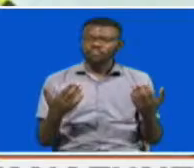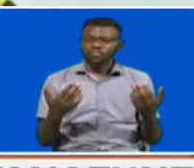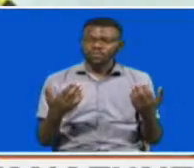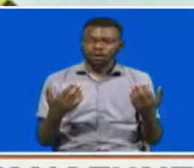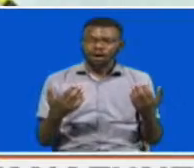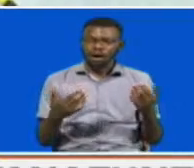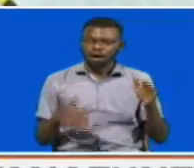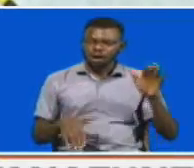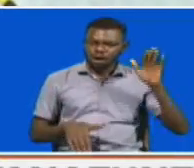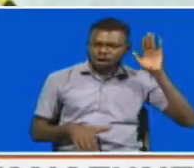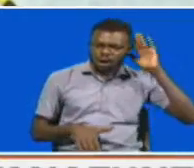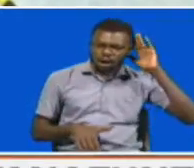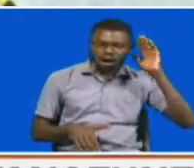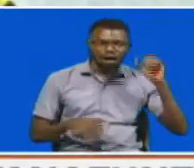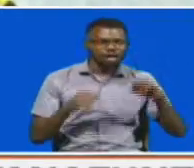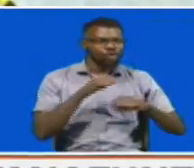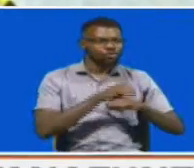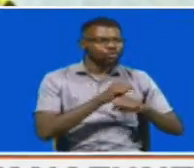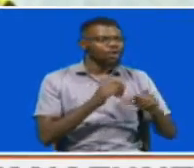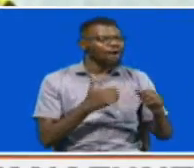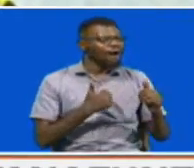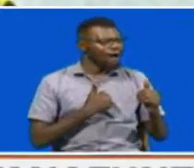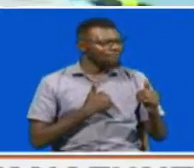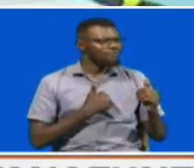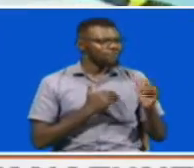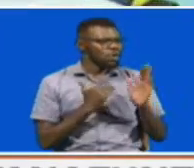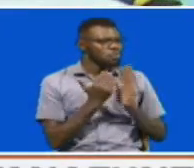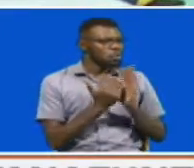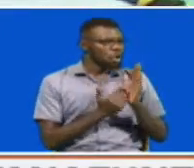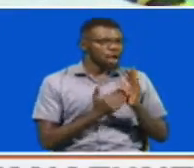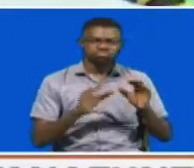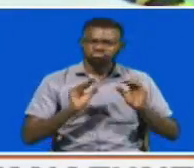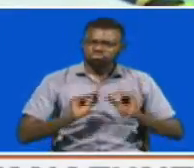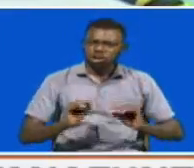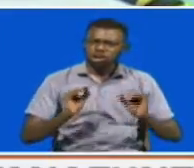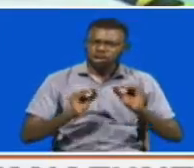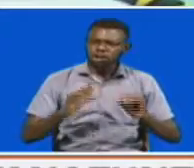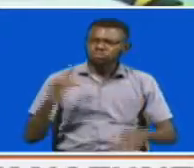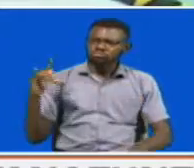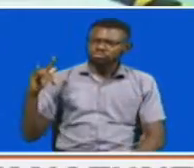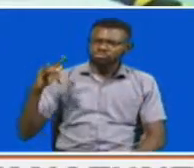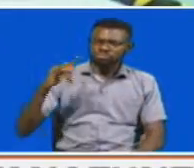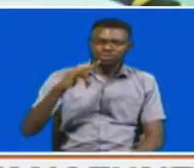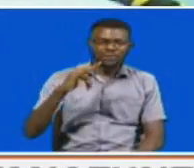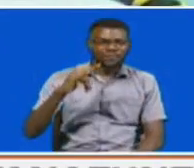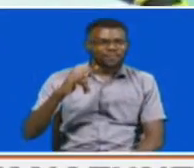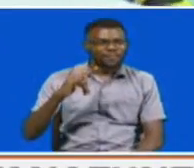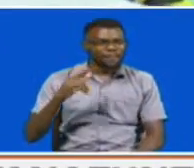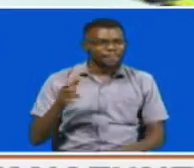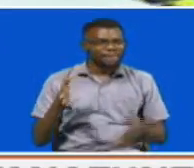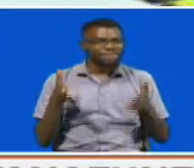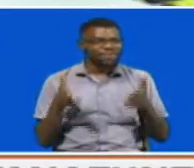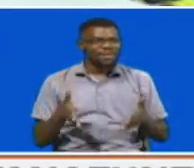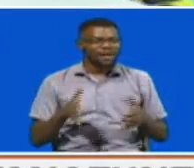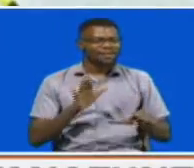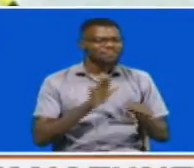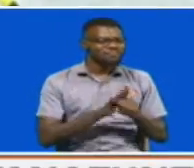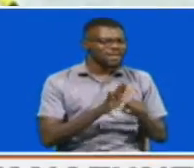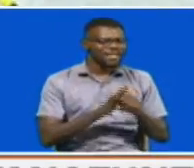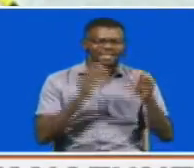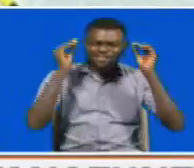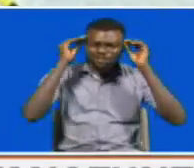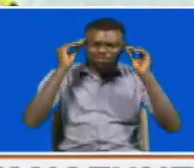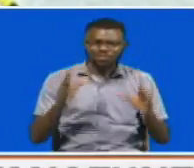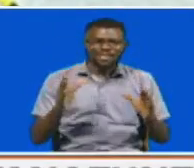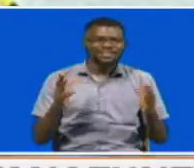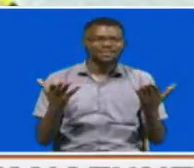they hear that the school offers aviation, then we get a scenario whereby we are having many learners across the